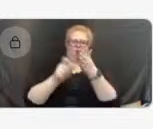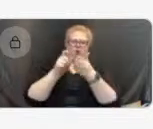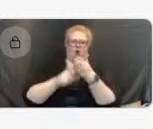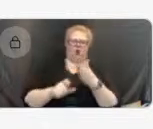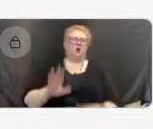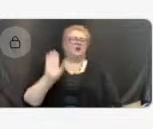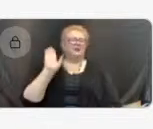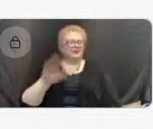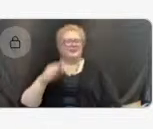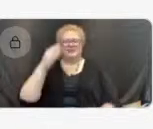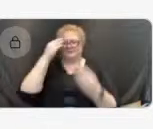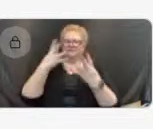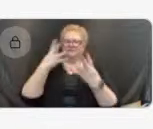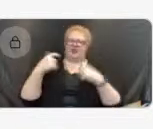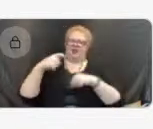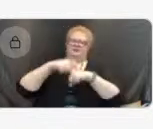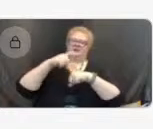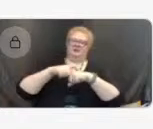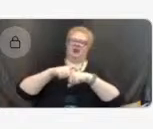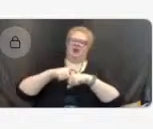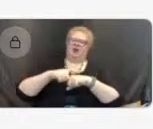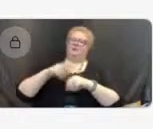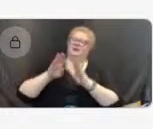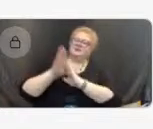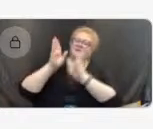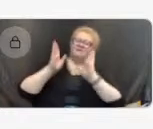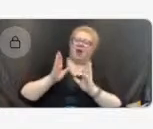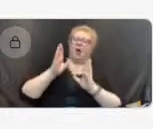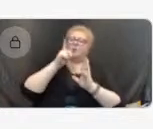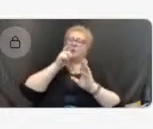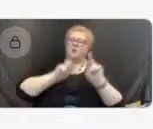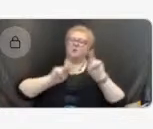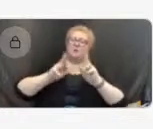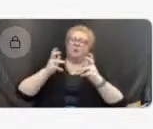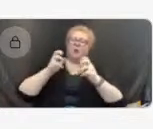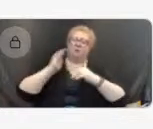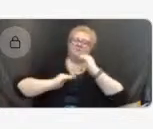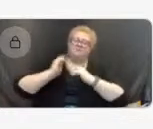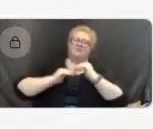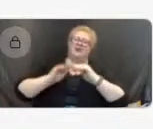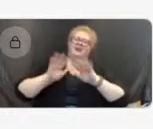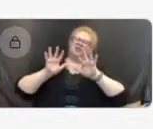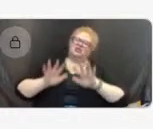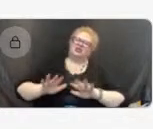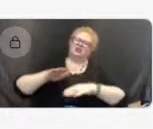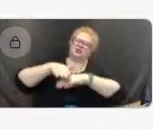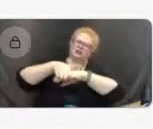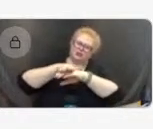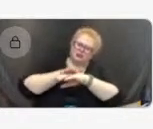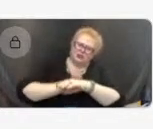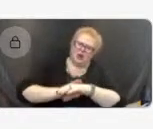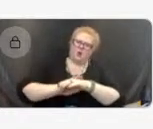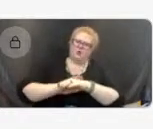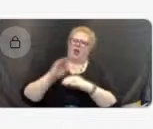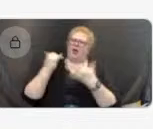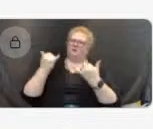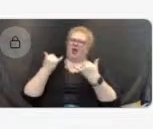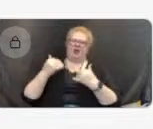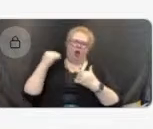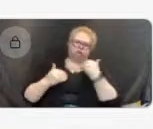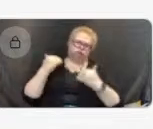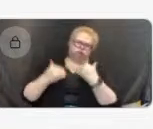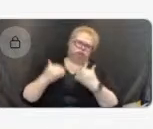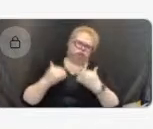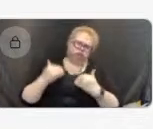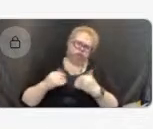slow the steady march west. They instead should look at revitalizing properties in older parts of the city. The